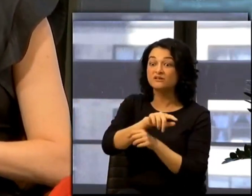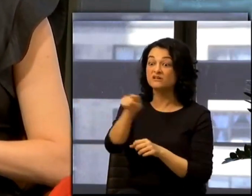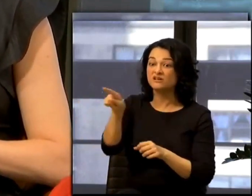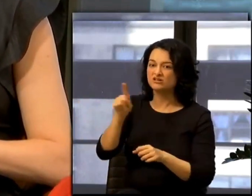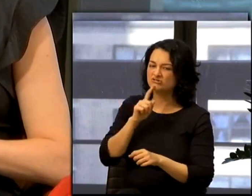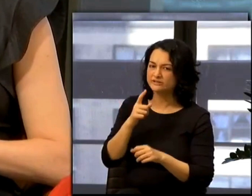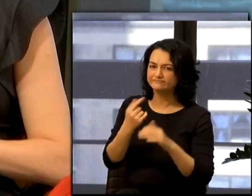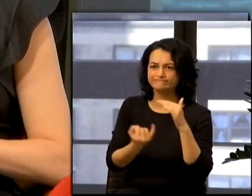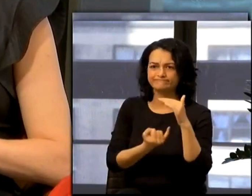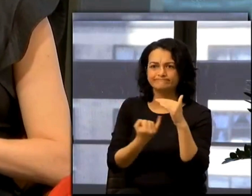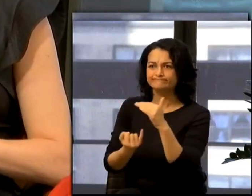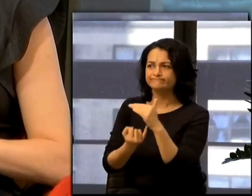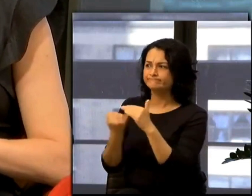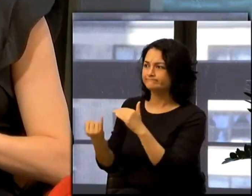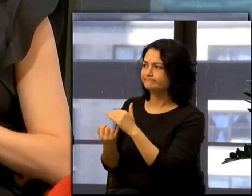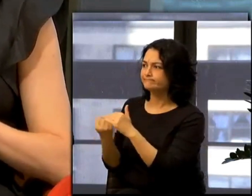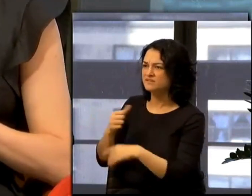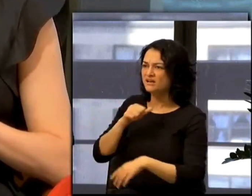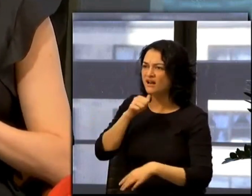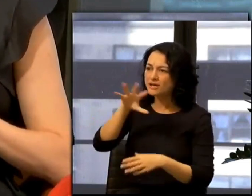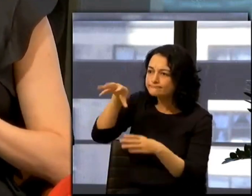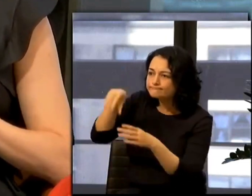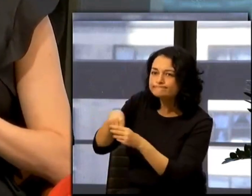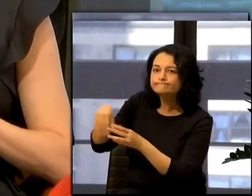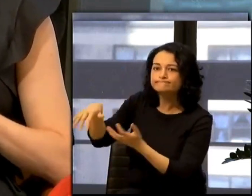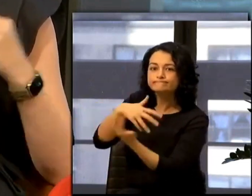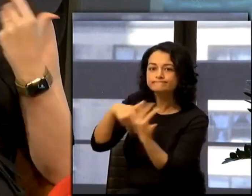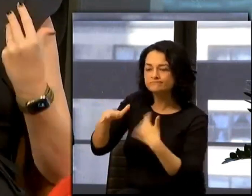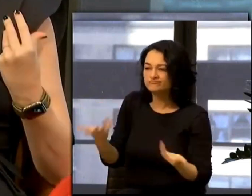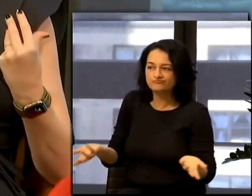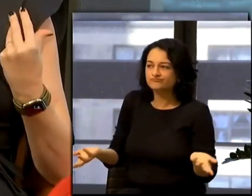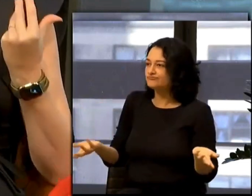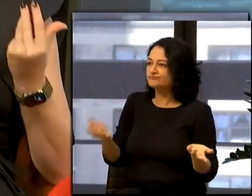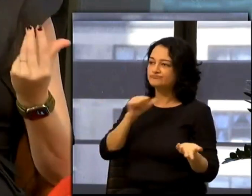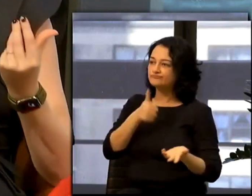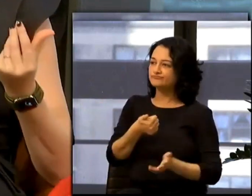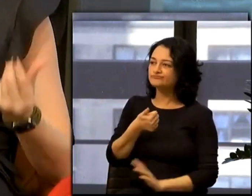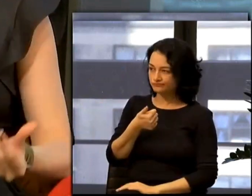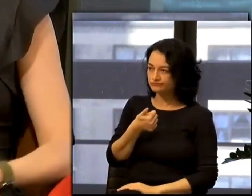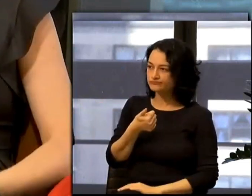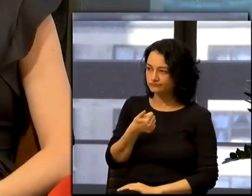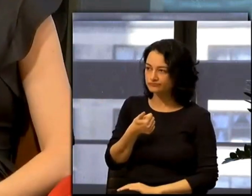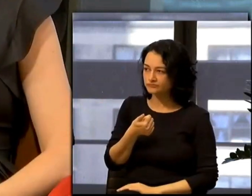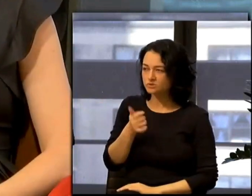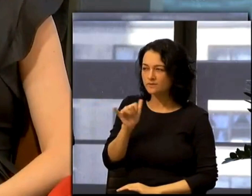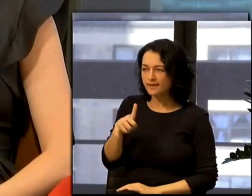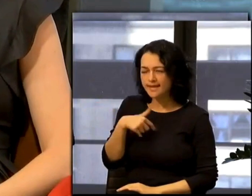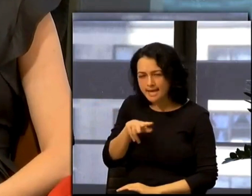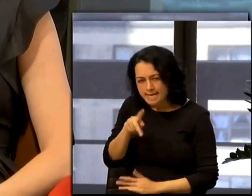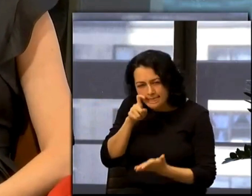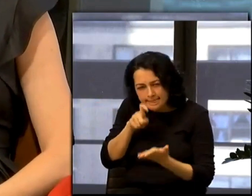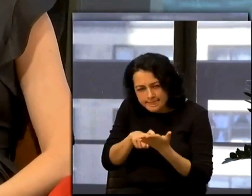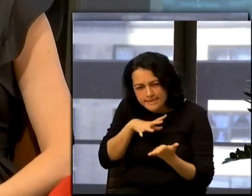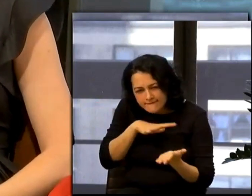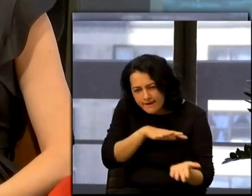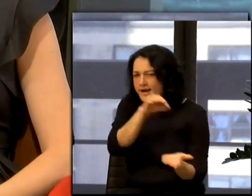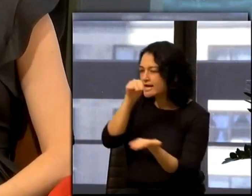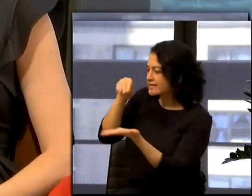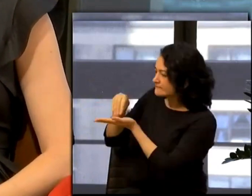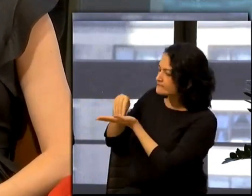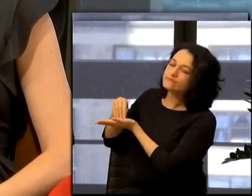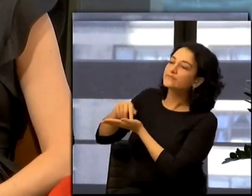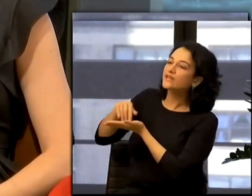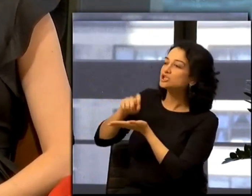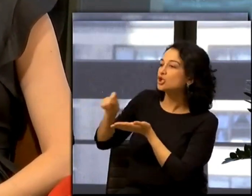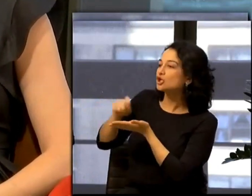to write the article and join the panel because I believe that these systems, ageism and ableism, as well as lots of other isms.